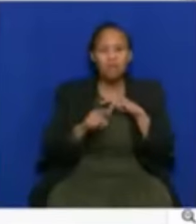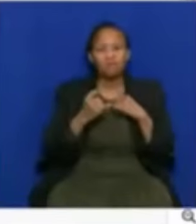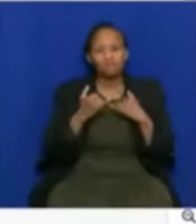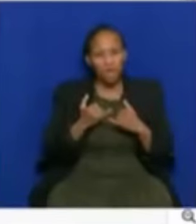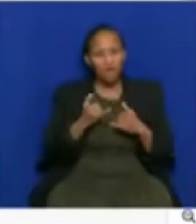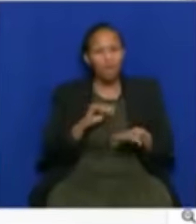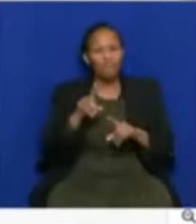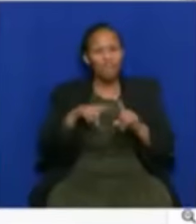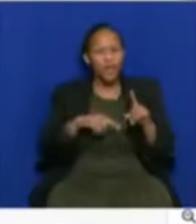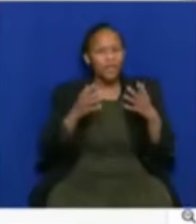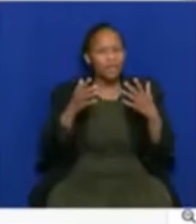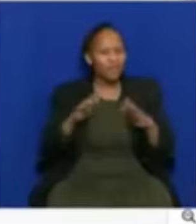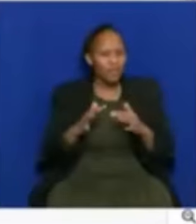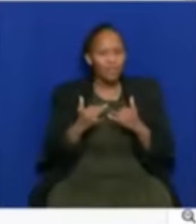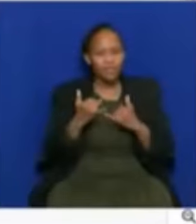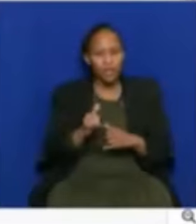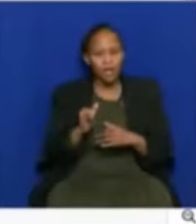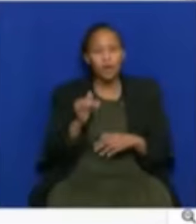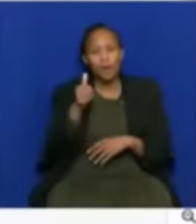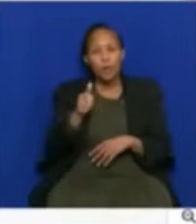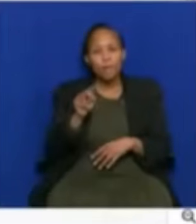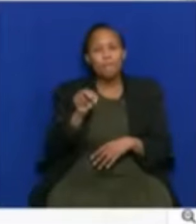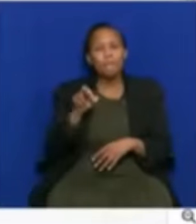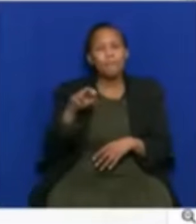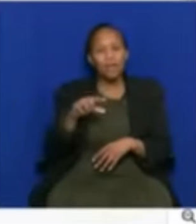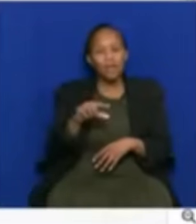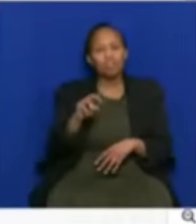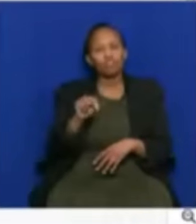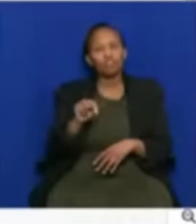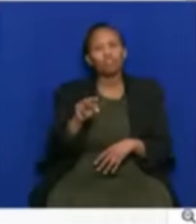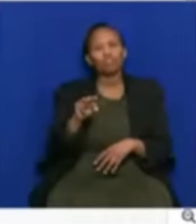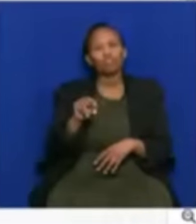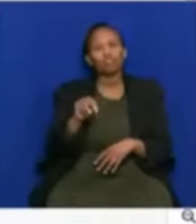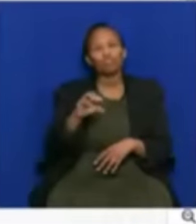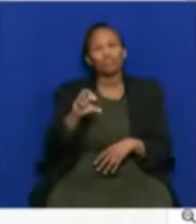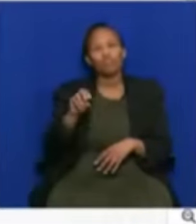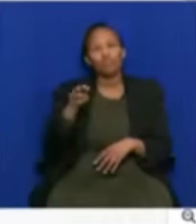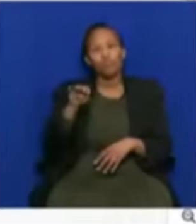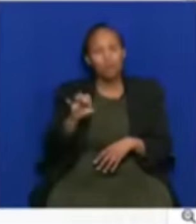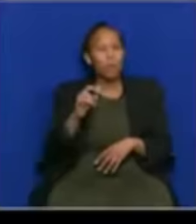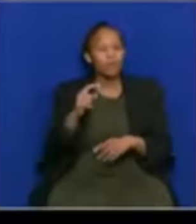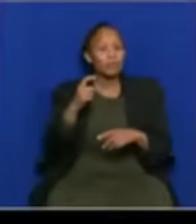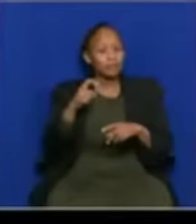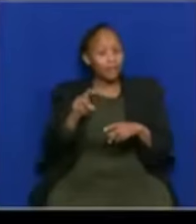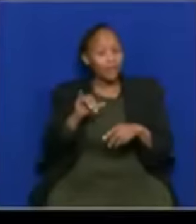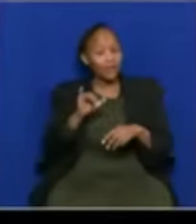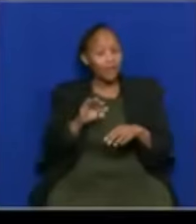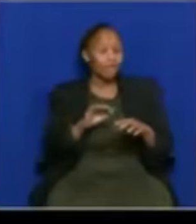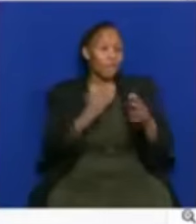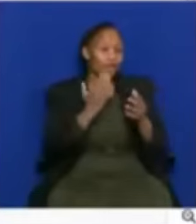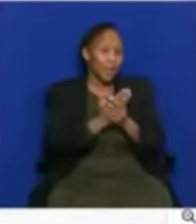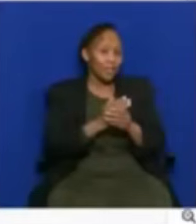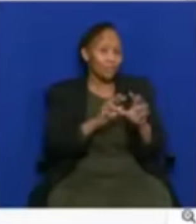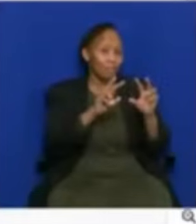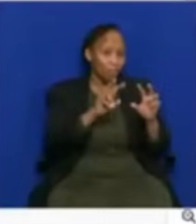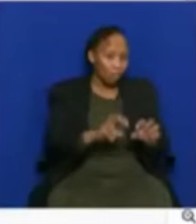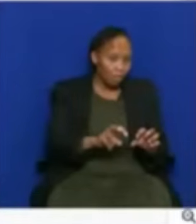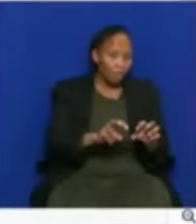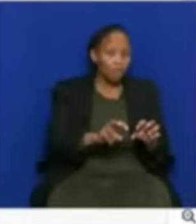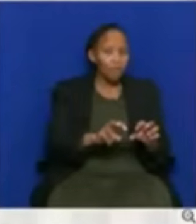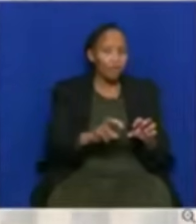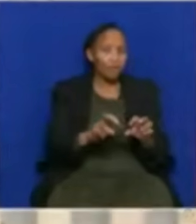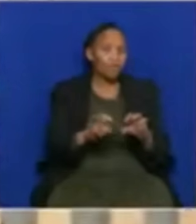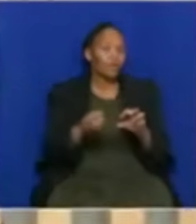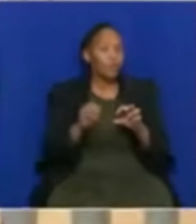Brigadier Ngube, was tasked to ensure that the matter would not be addressed or investigated. 3.7, the complainant does not reveal